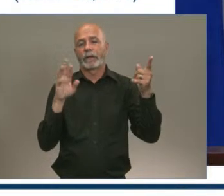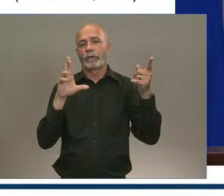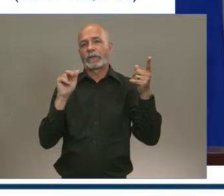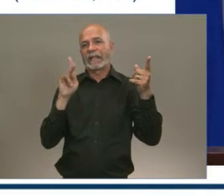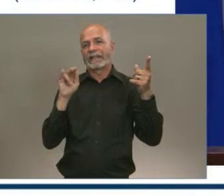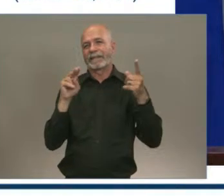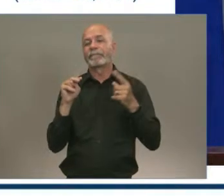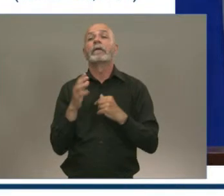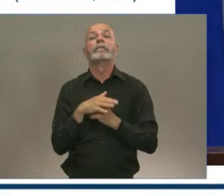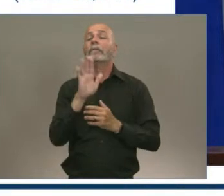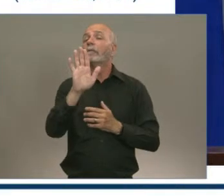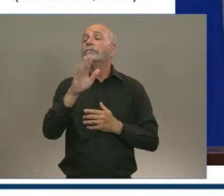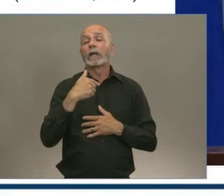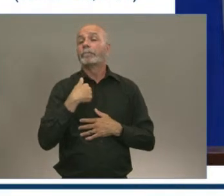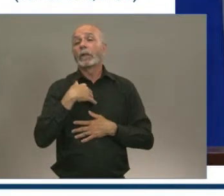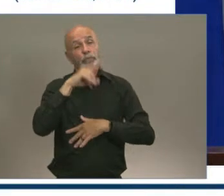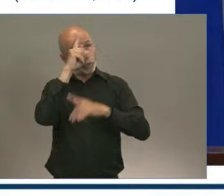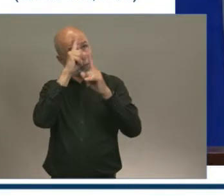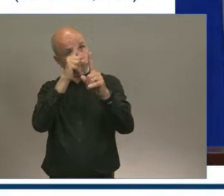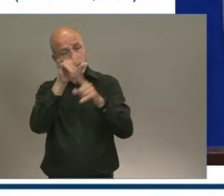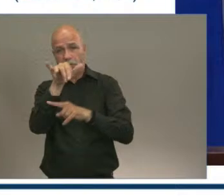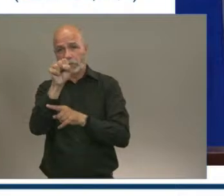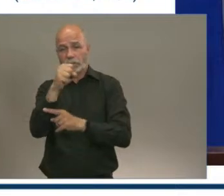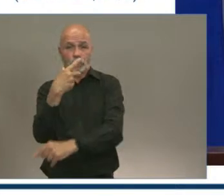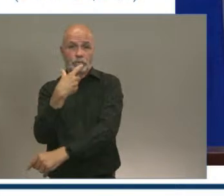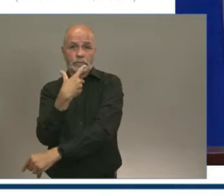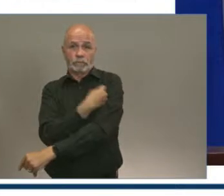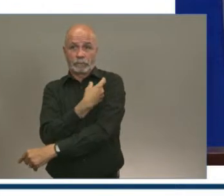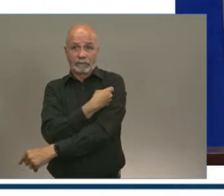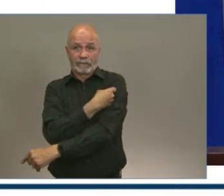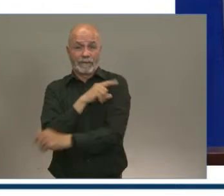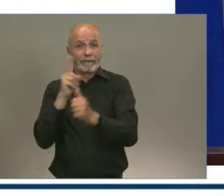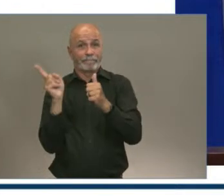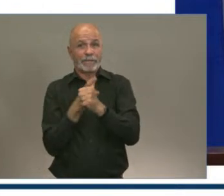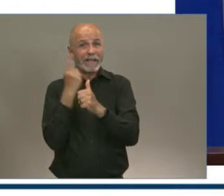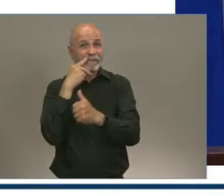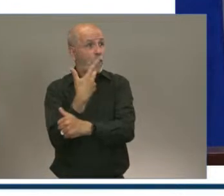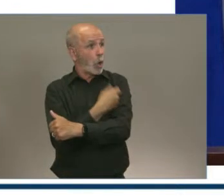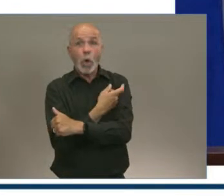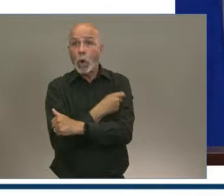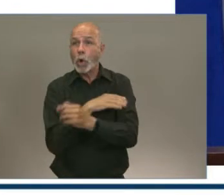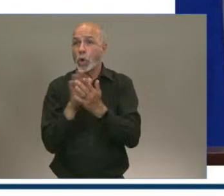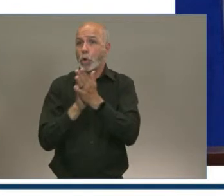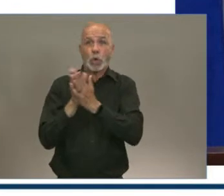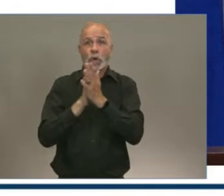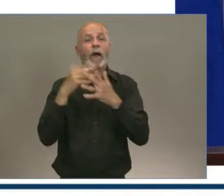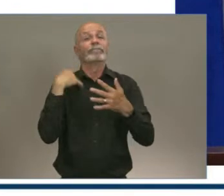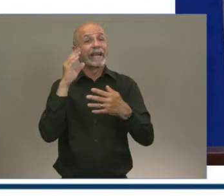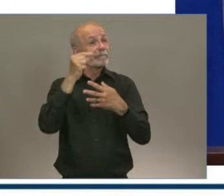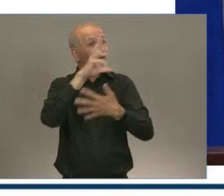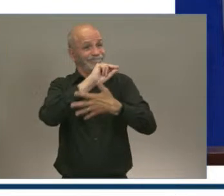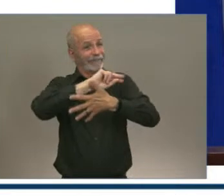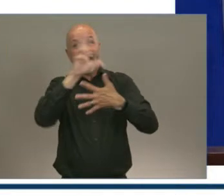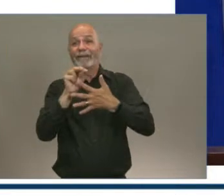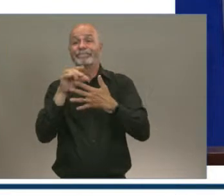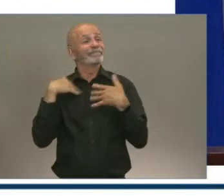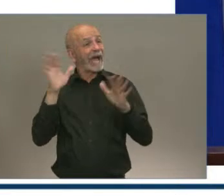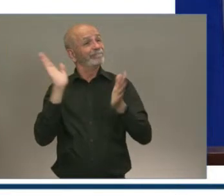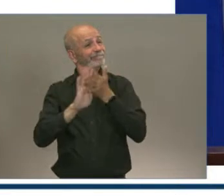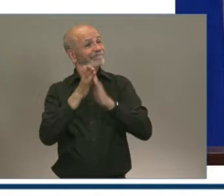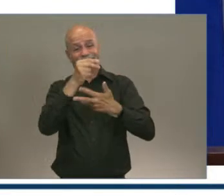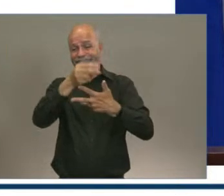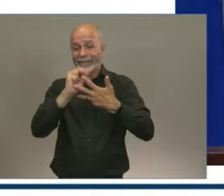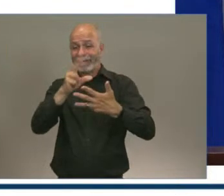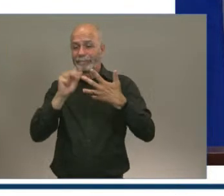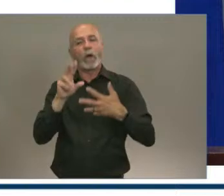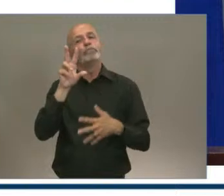our indicators as we move through the phases. It doesn't trigger the next phase. It's just important that we have that minimum protection of 1 dose as we start